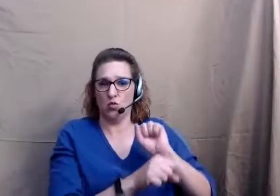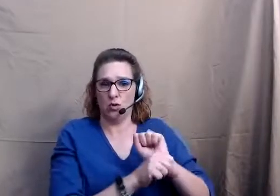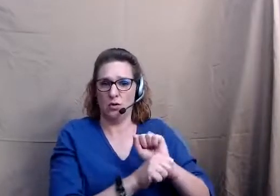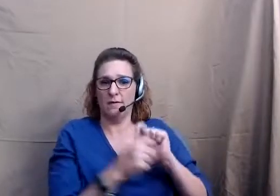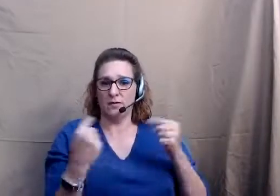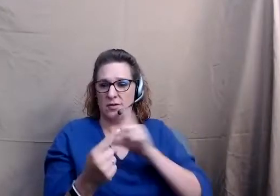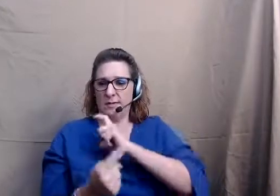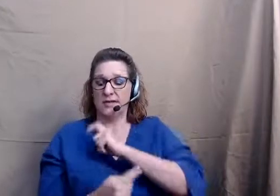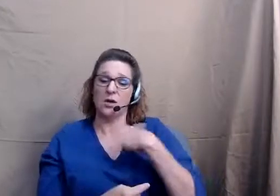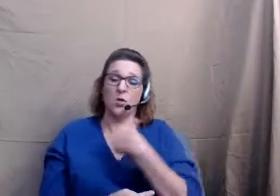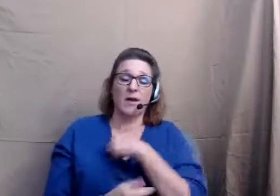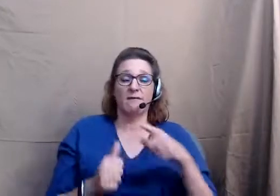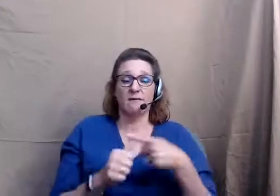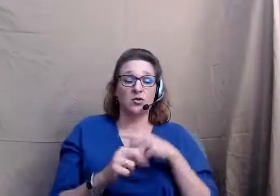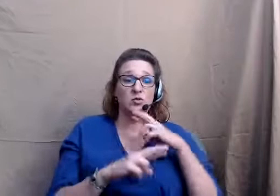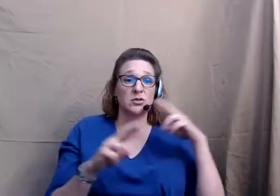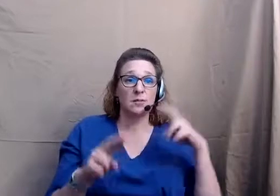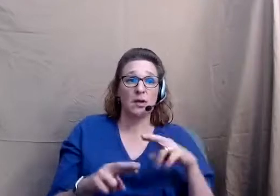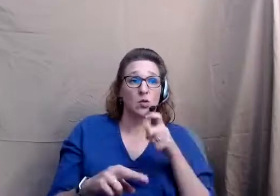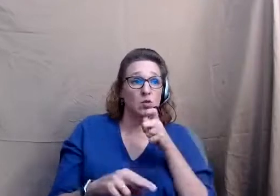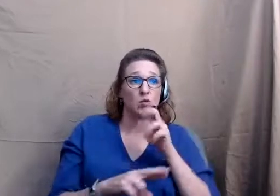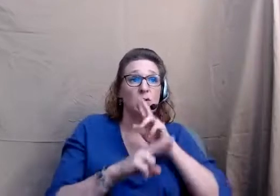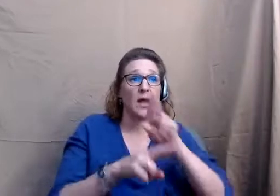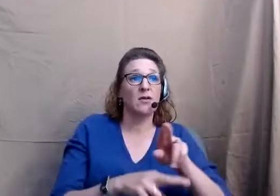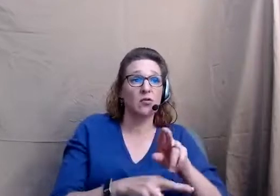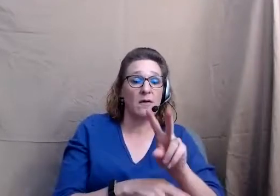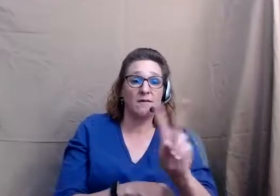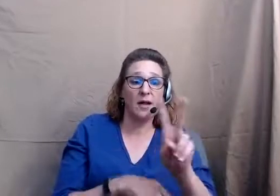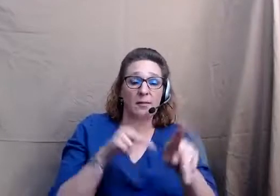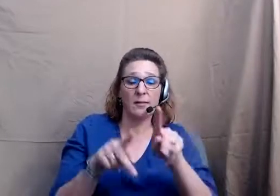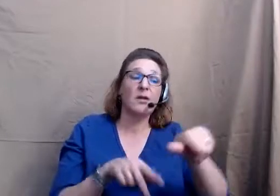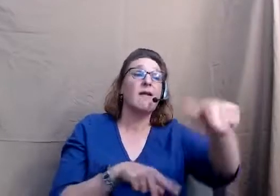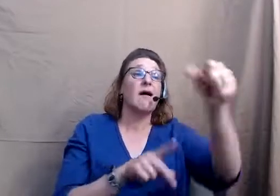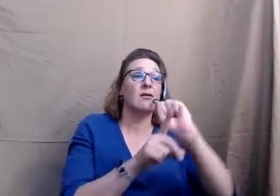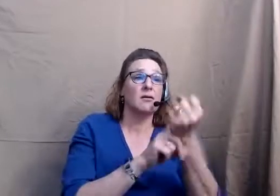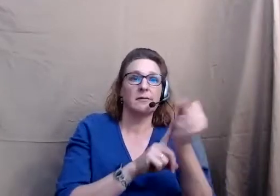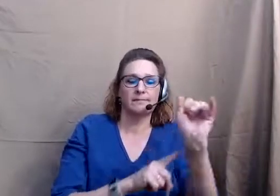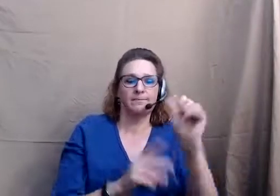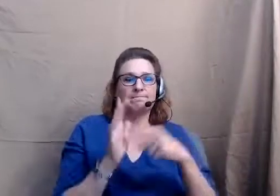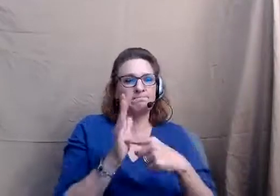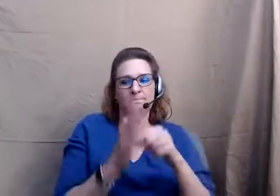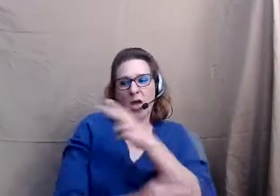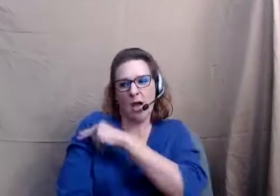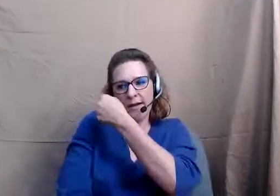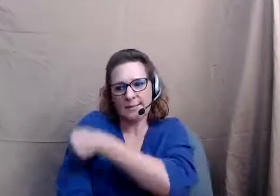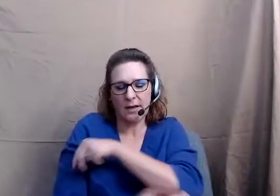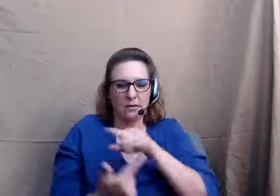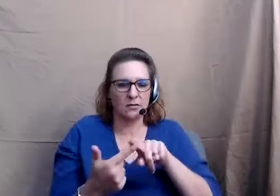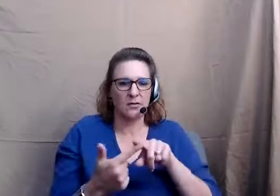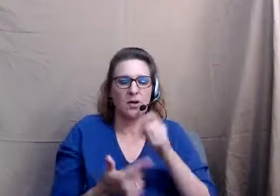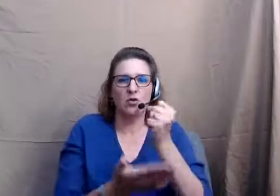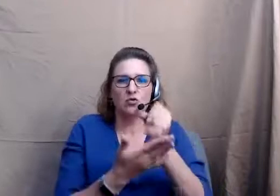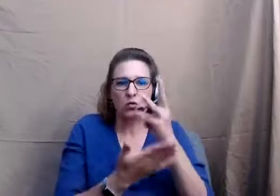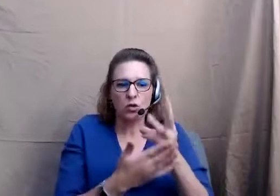have first responders who react to violent people in other contexts, in hospitals, through social workers.